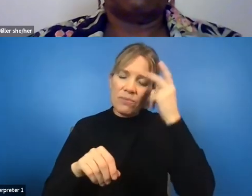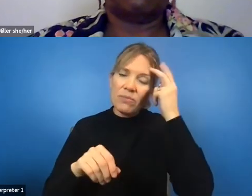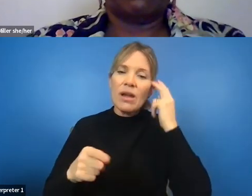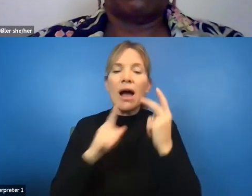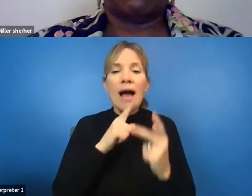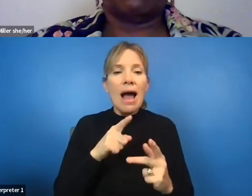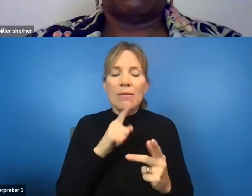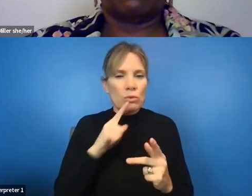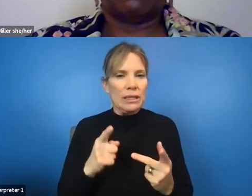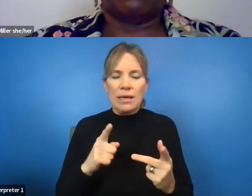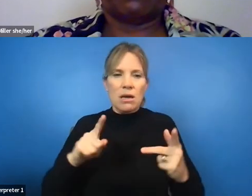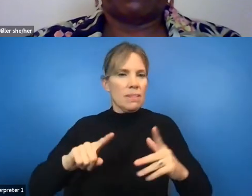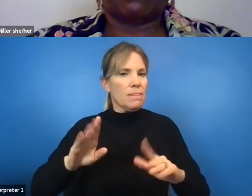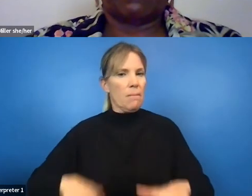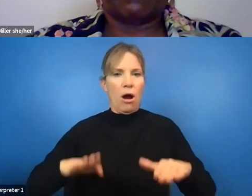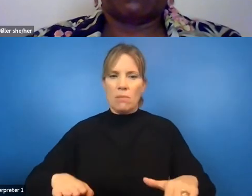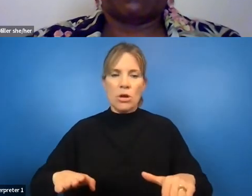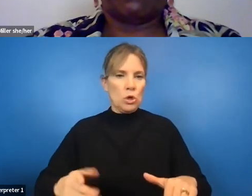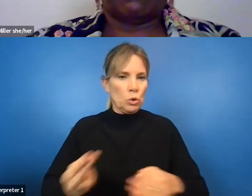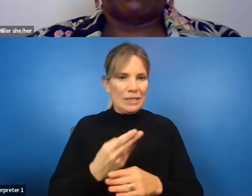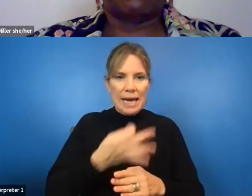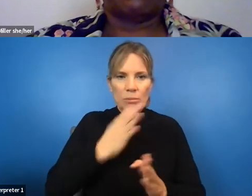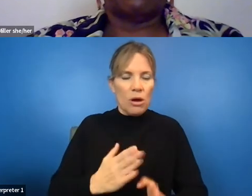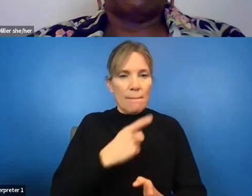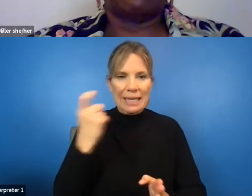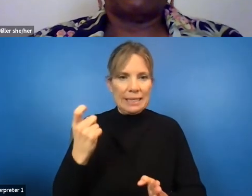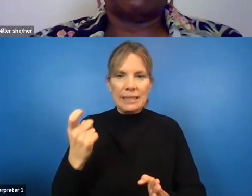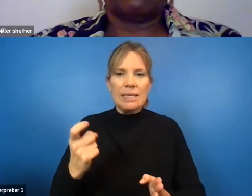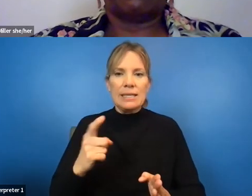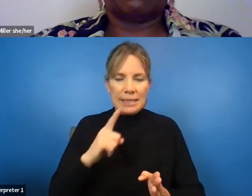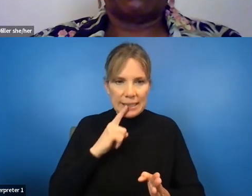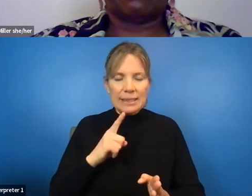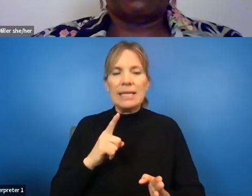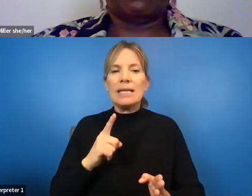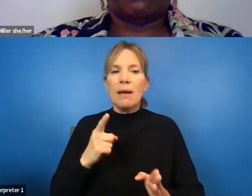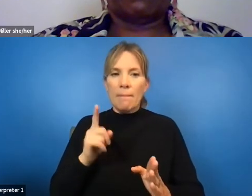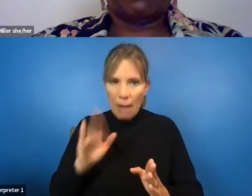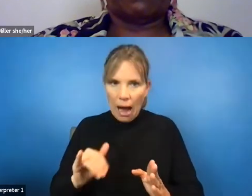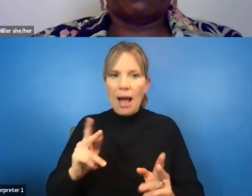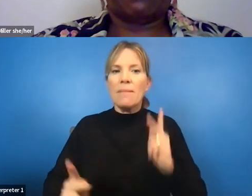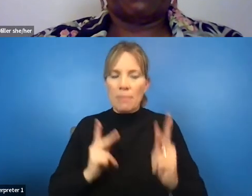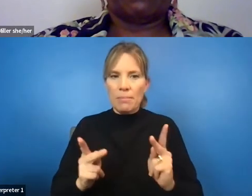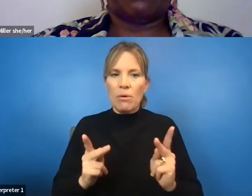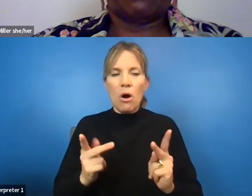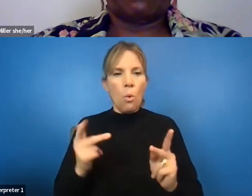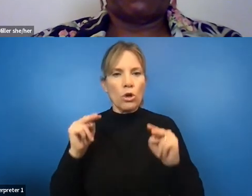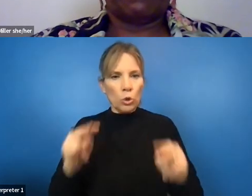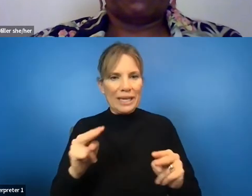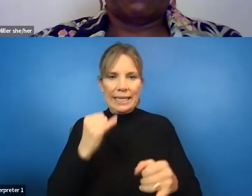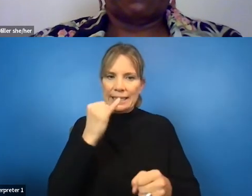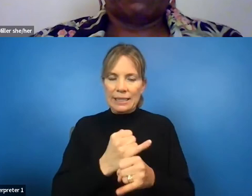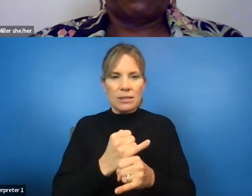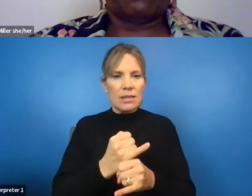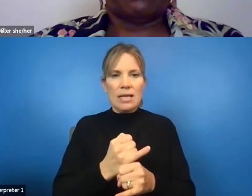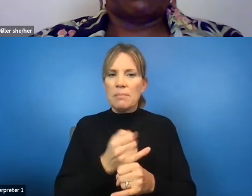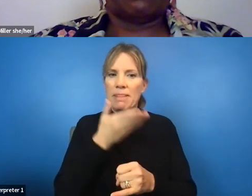the ground with that expertise, because again, this is led by the people, and we're looking at an institution that has been placed for